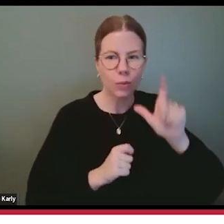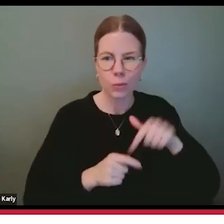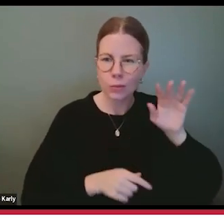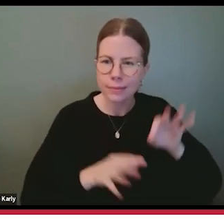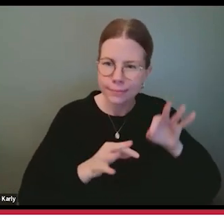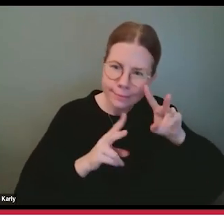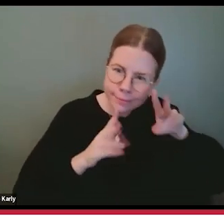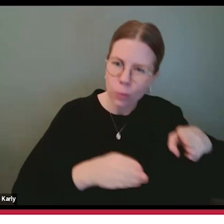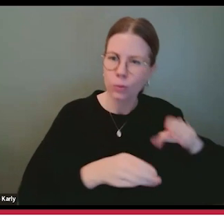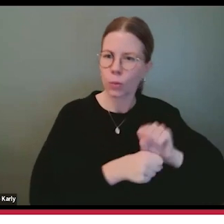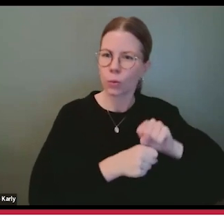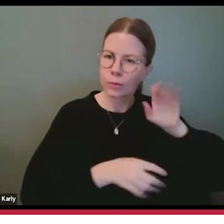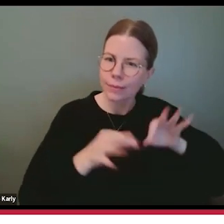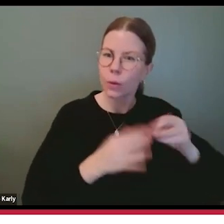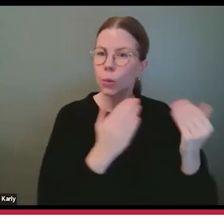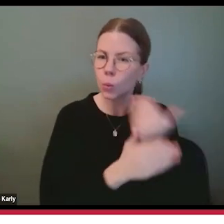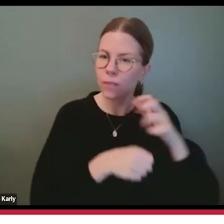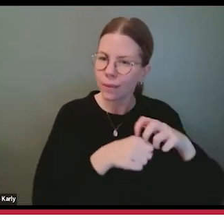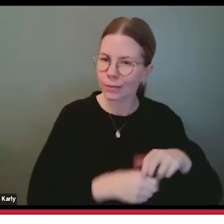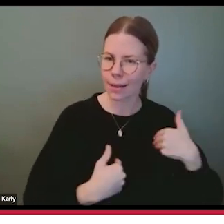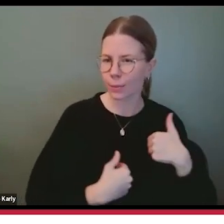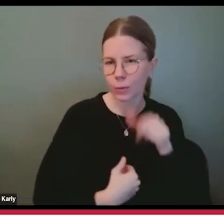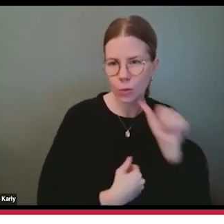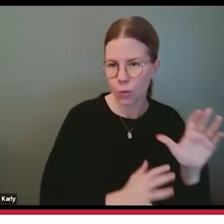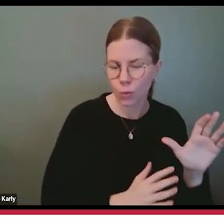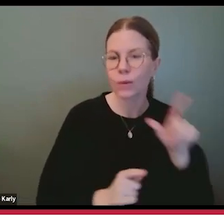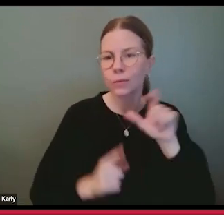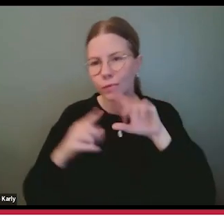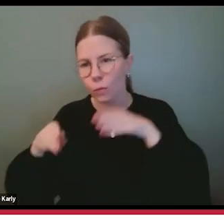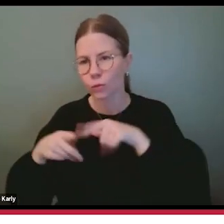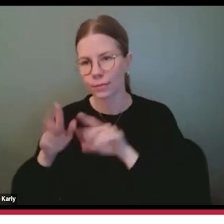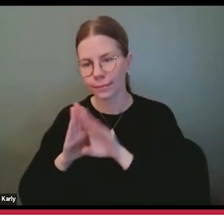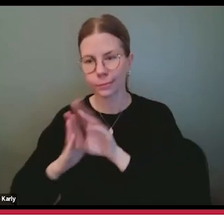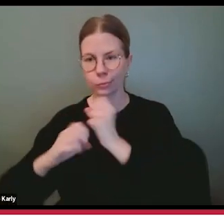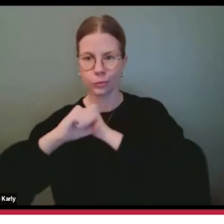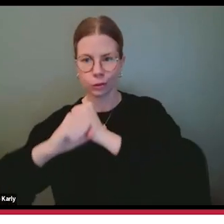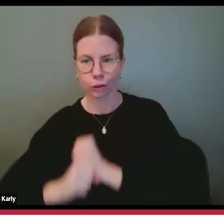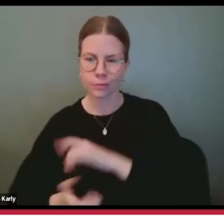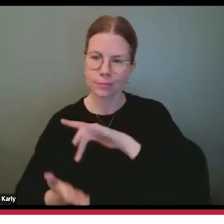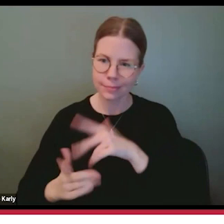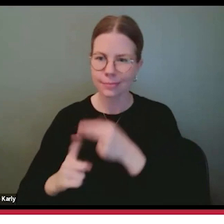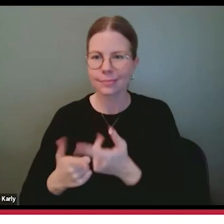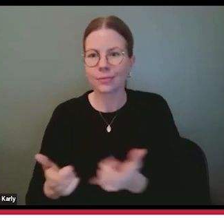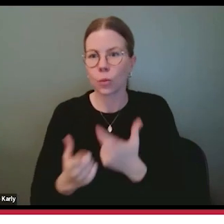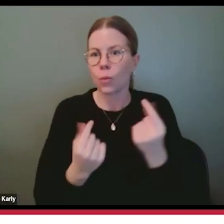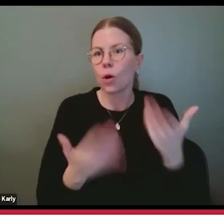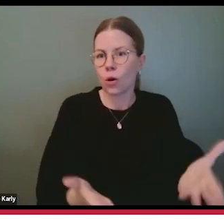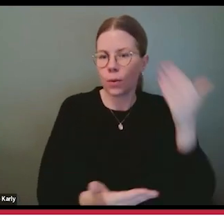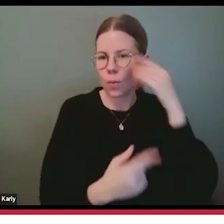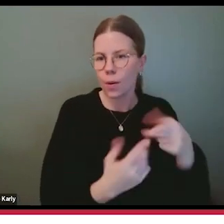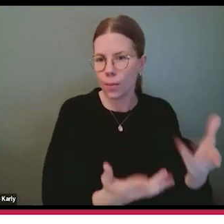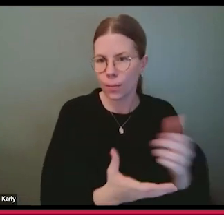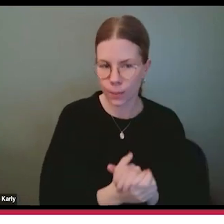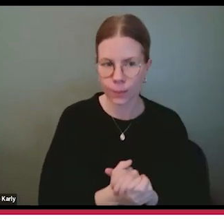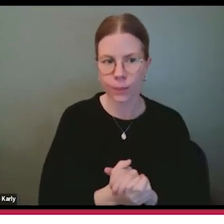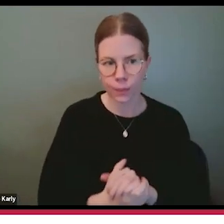And then the last part of the discussion is to look at what are the diseases, what are the families of viruses and